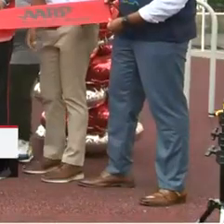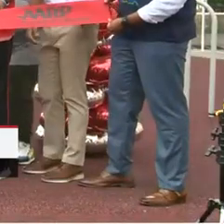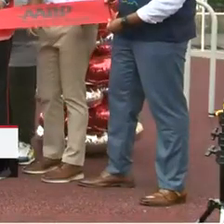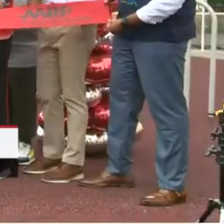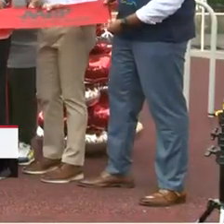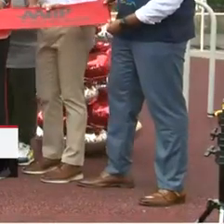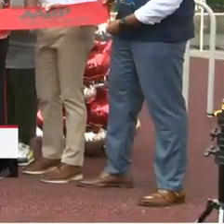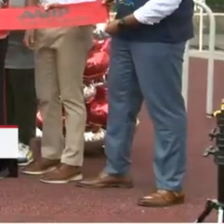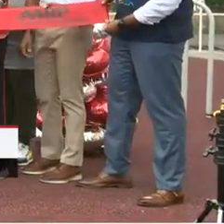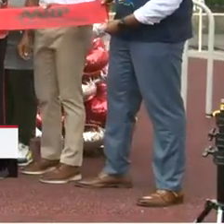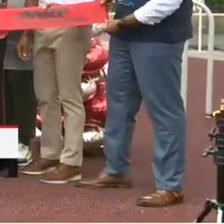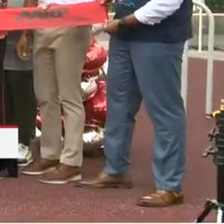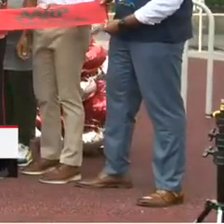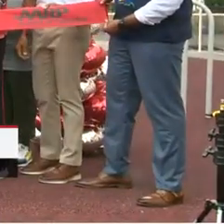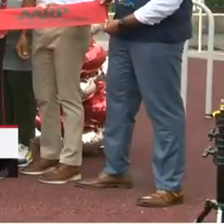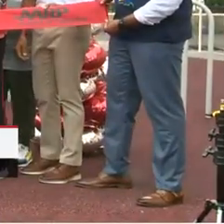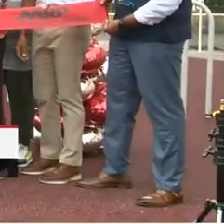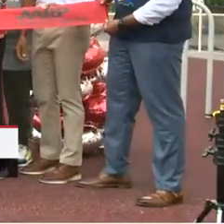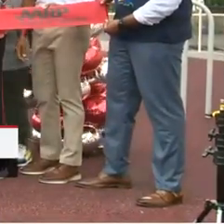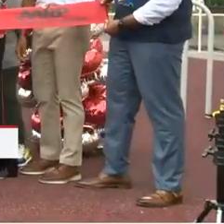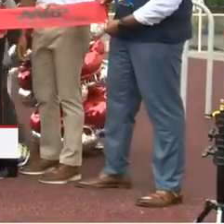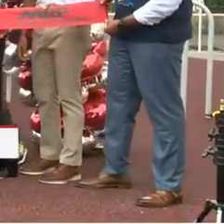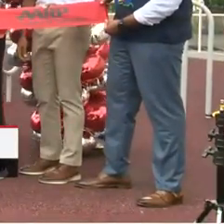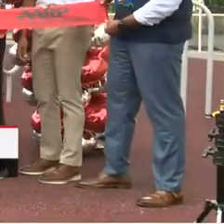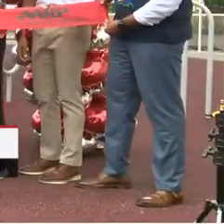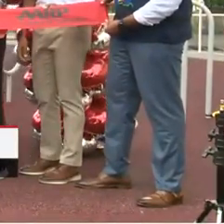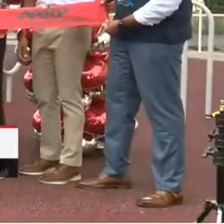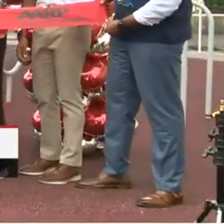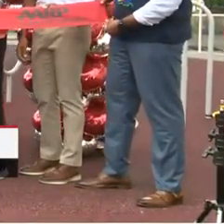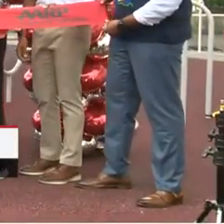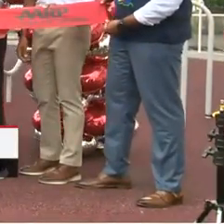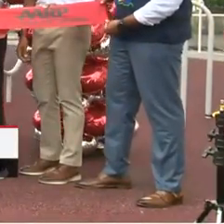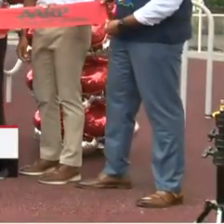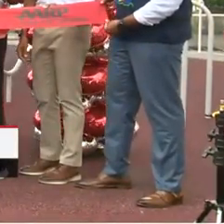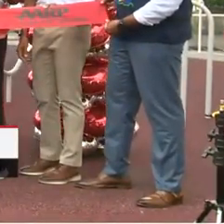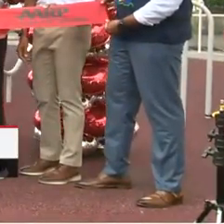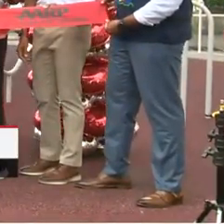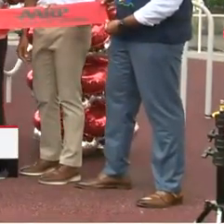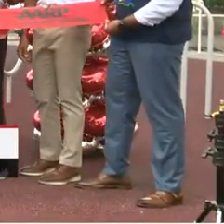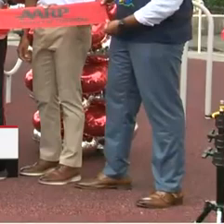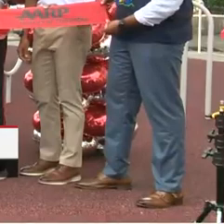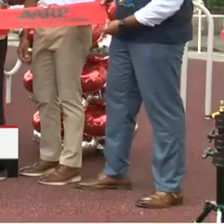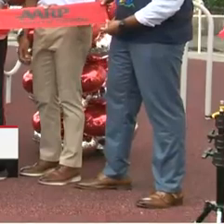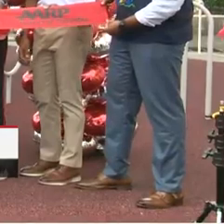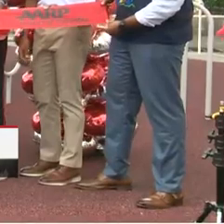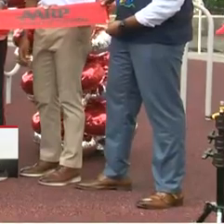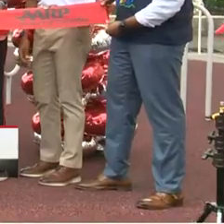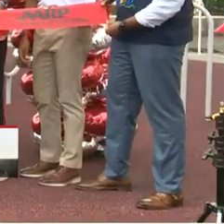All right. On a count of 3.